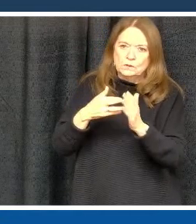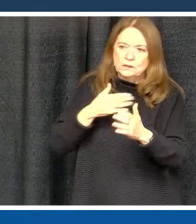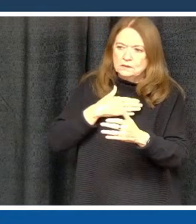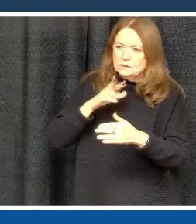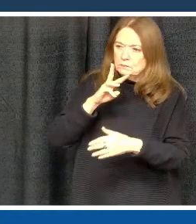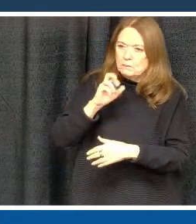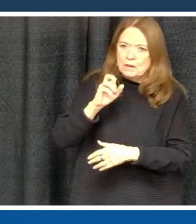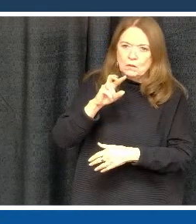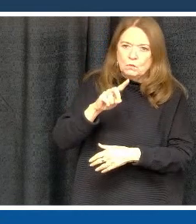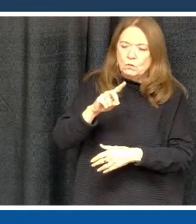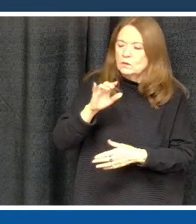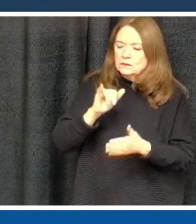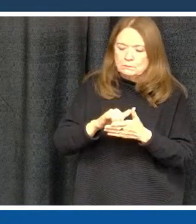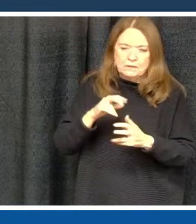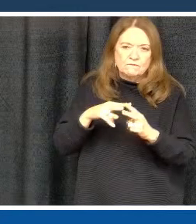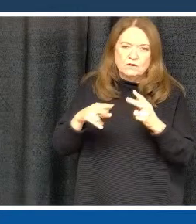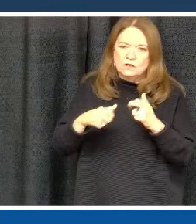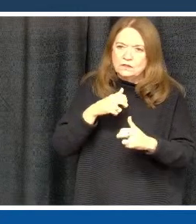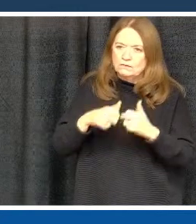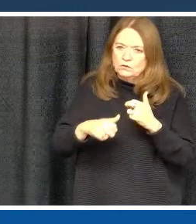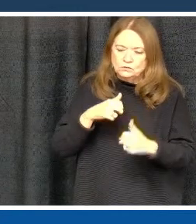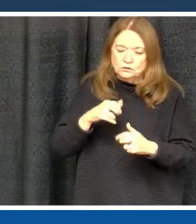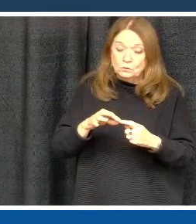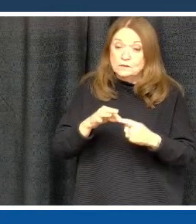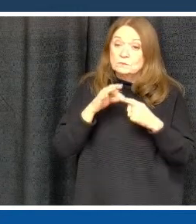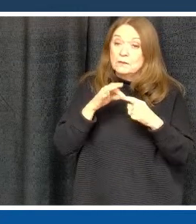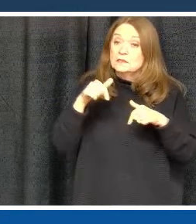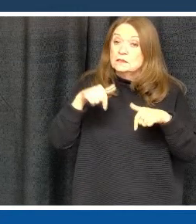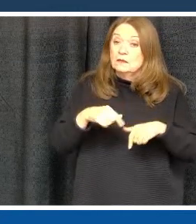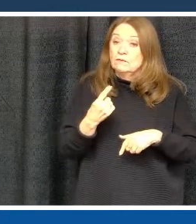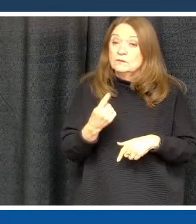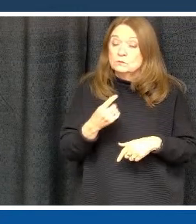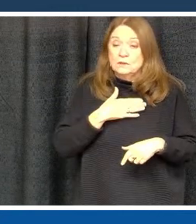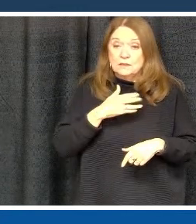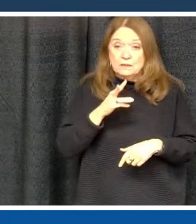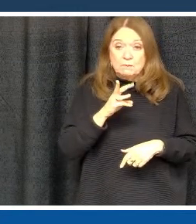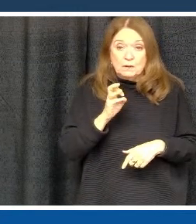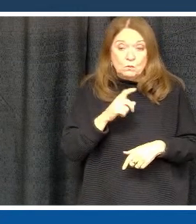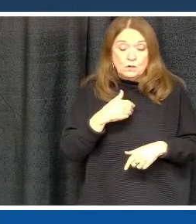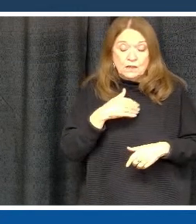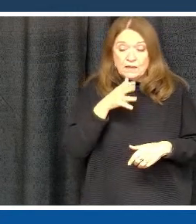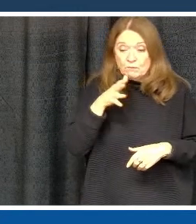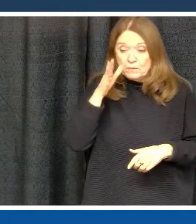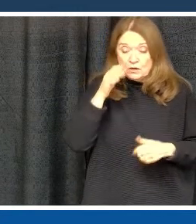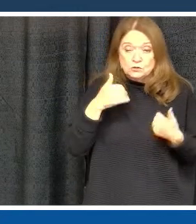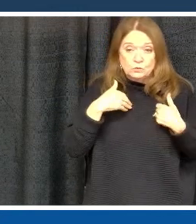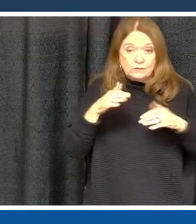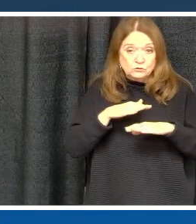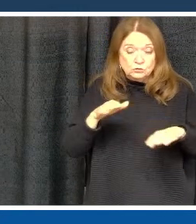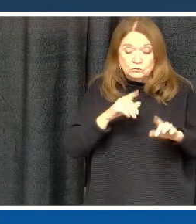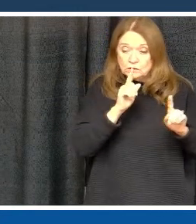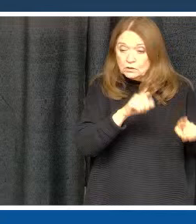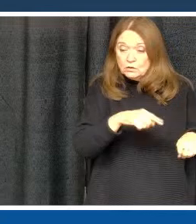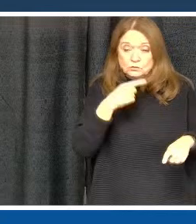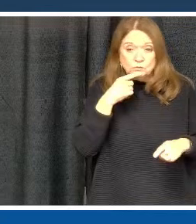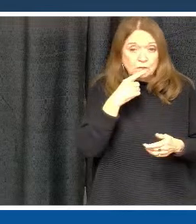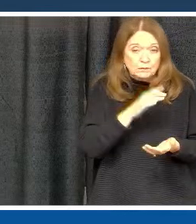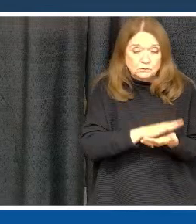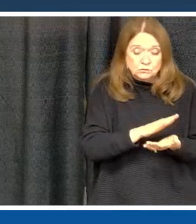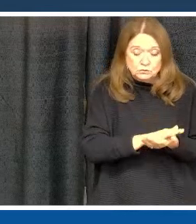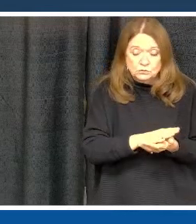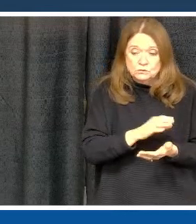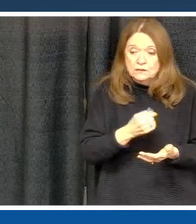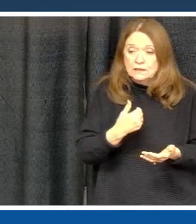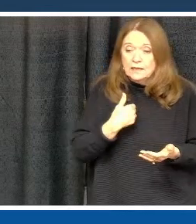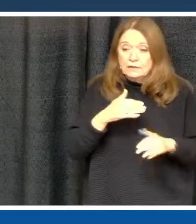ward, well, that would be very difficult to do, especially on this one. In my ward, I've got parents that have children that go to public schools.